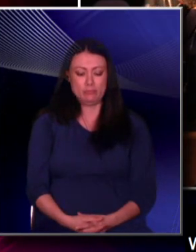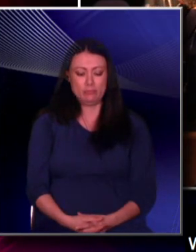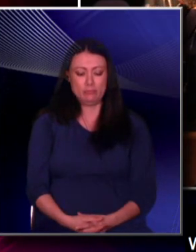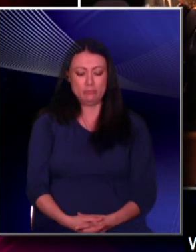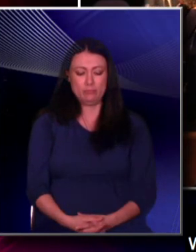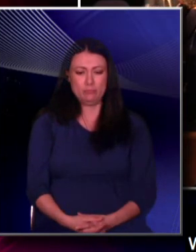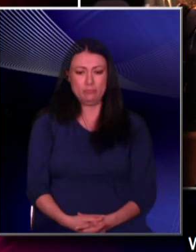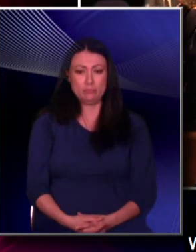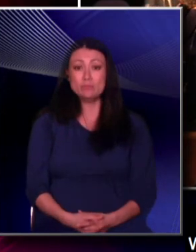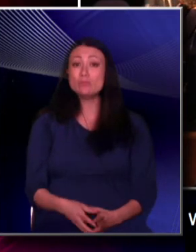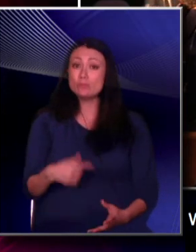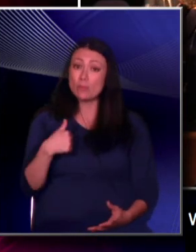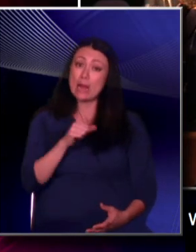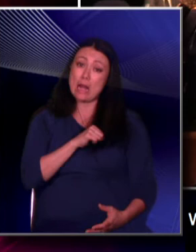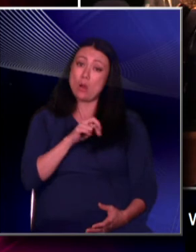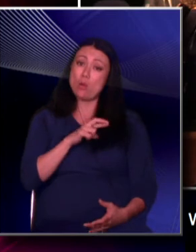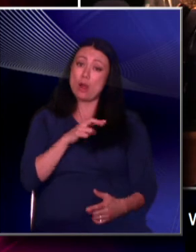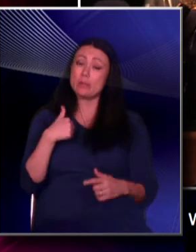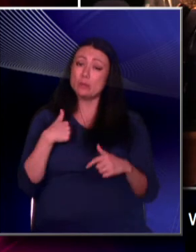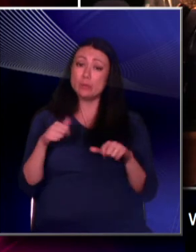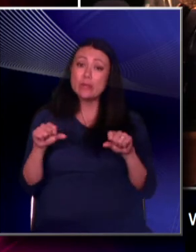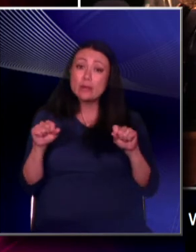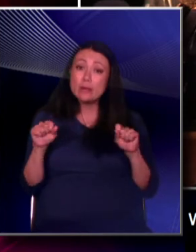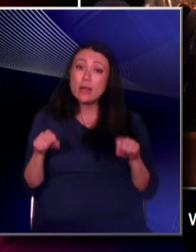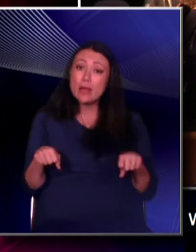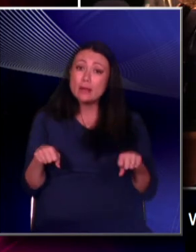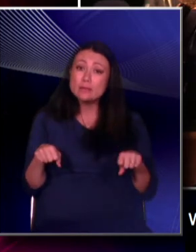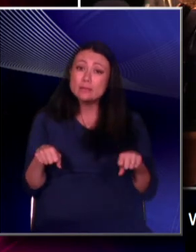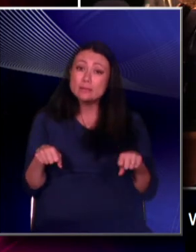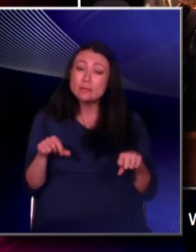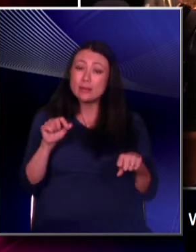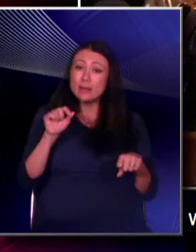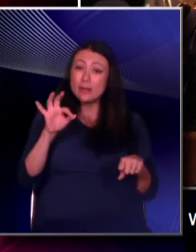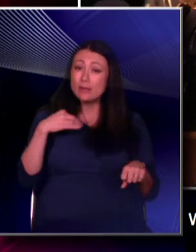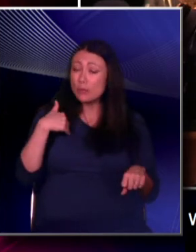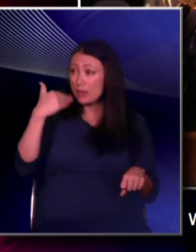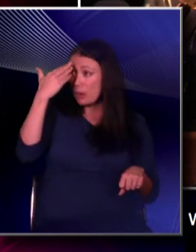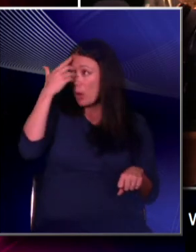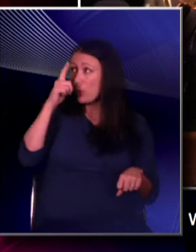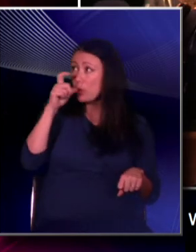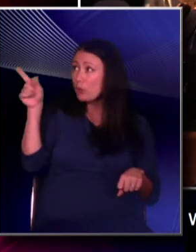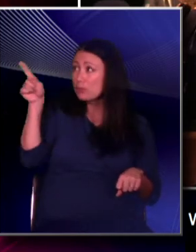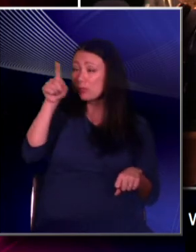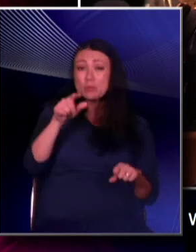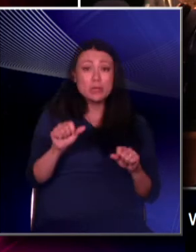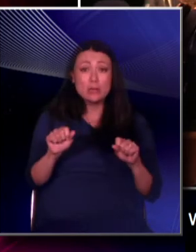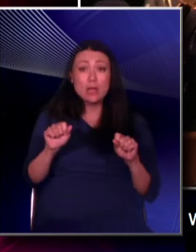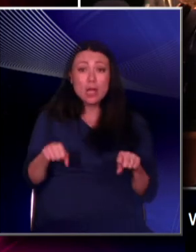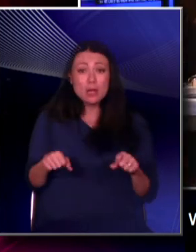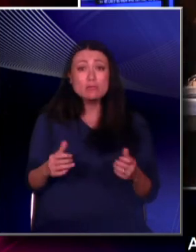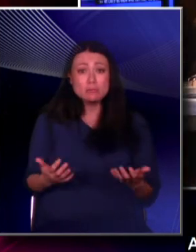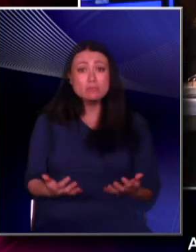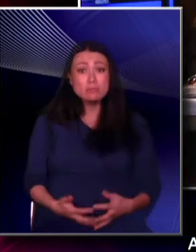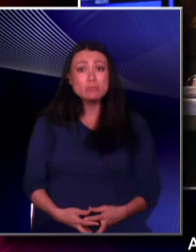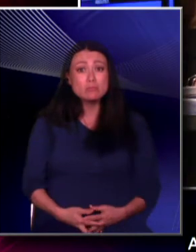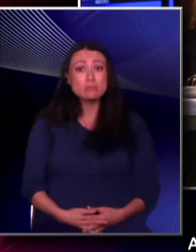We can. If we know who they are, we can. Absolutely.